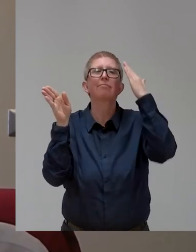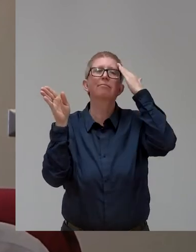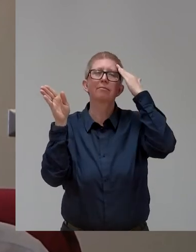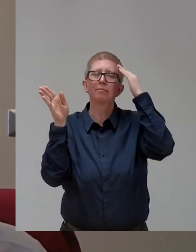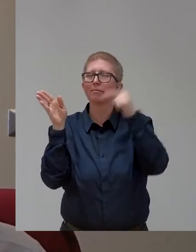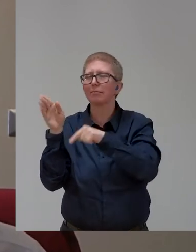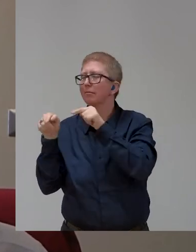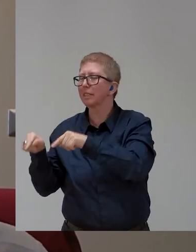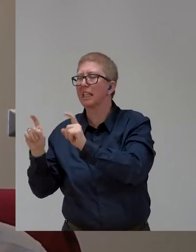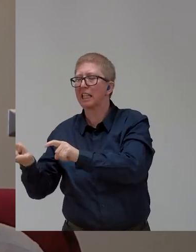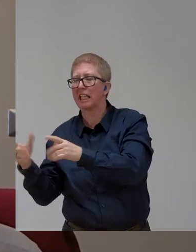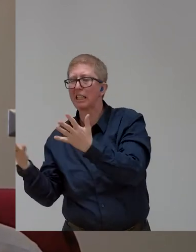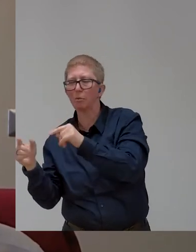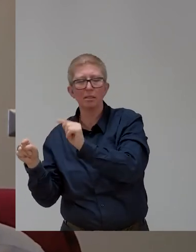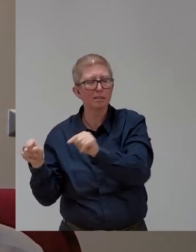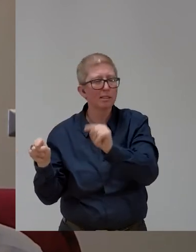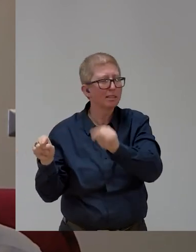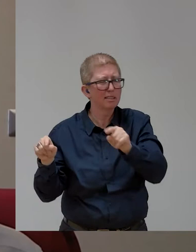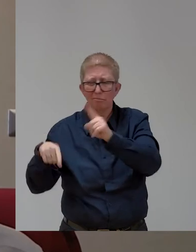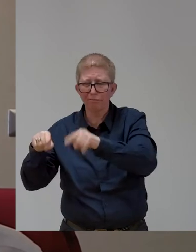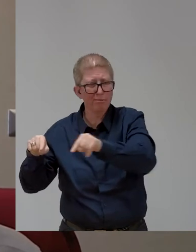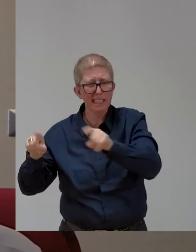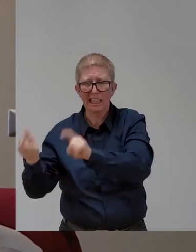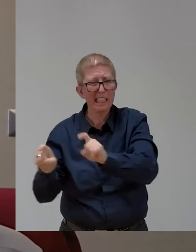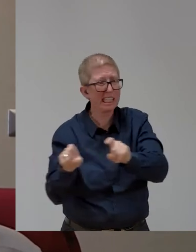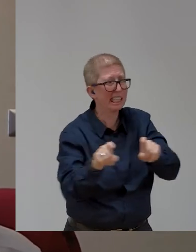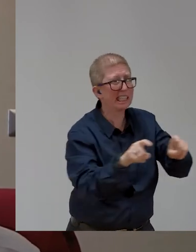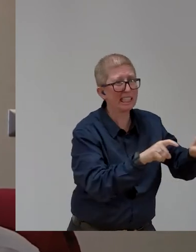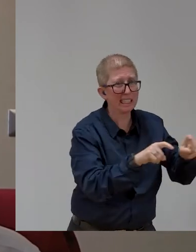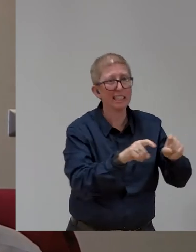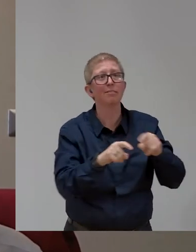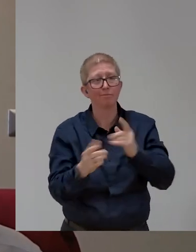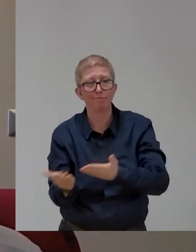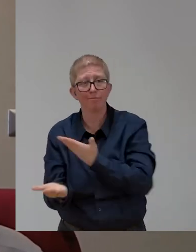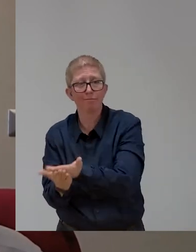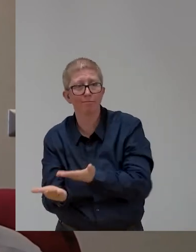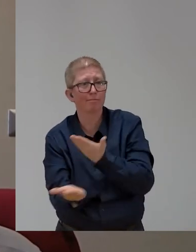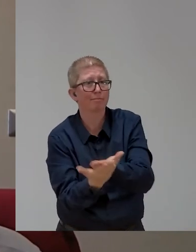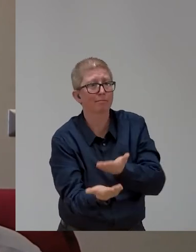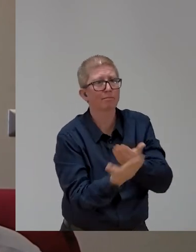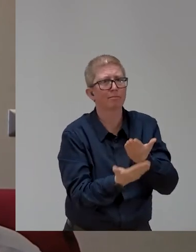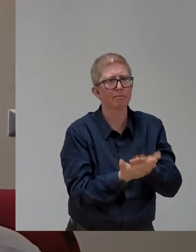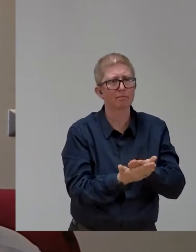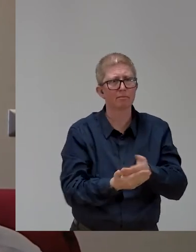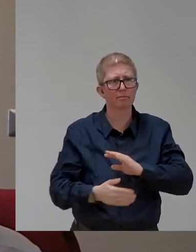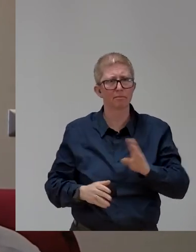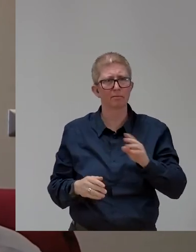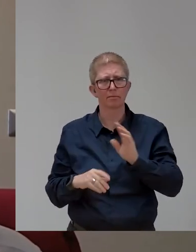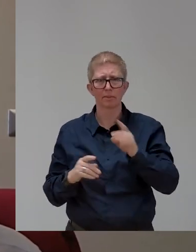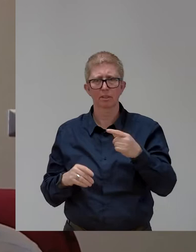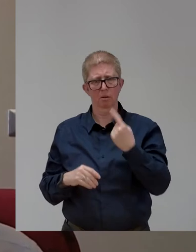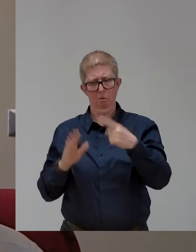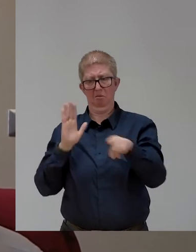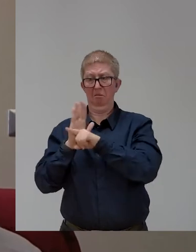of disability and contribute with the current normative perspective. Pacto de Productividad, on his